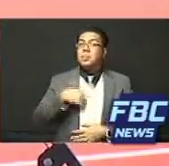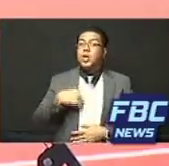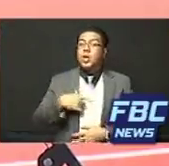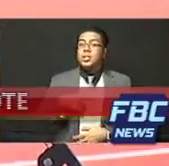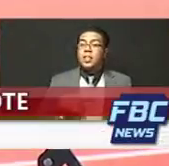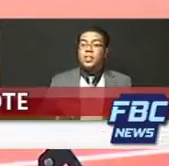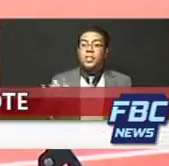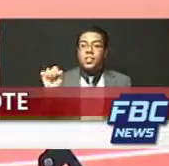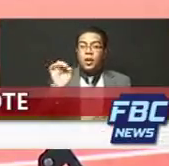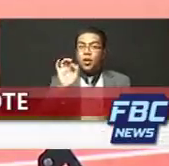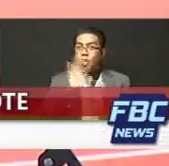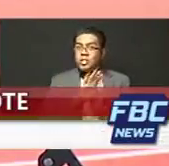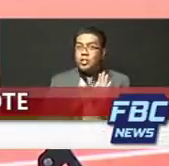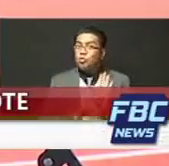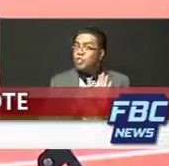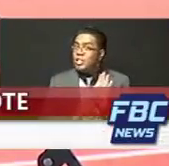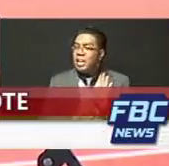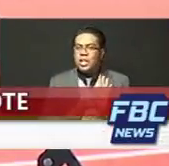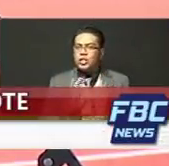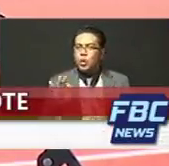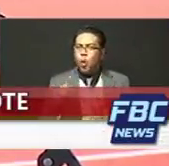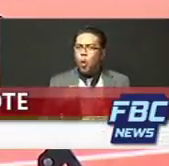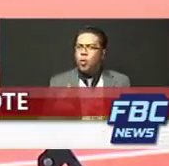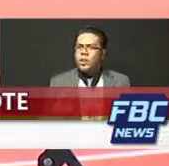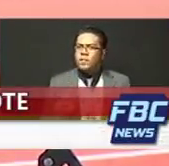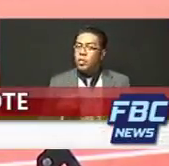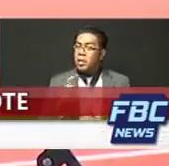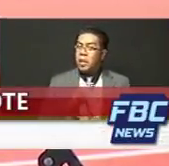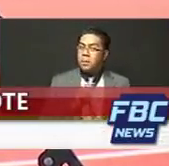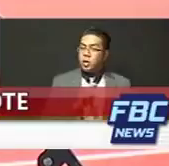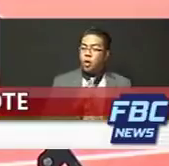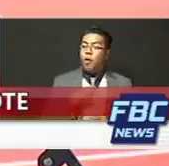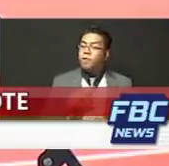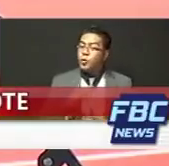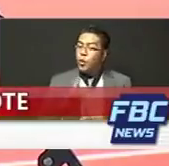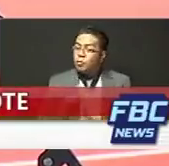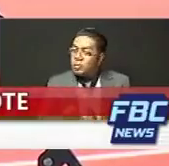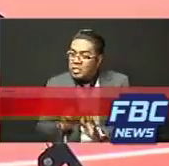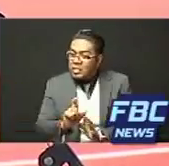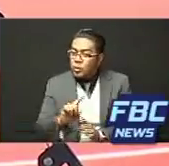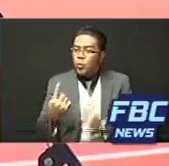Constitution is not a document only for the capital or cities.